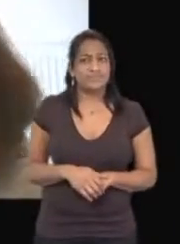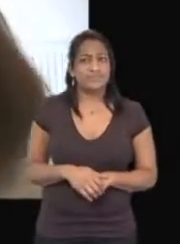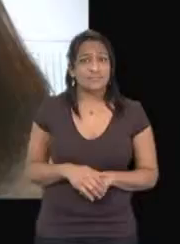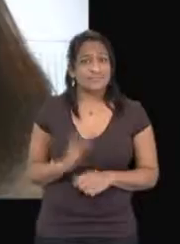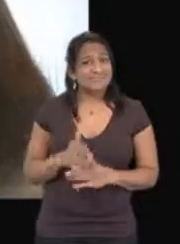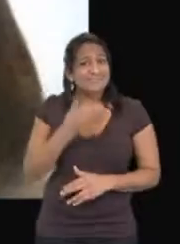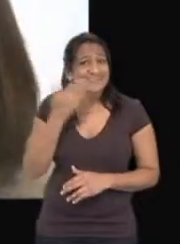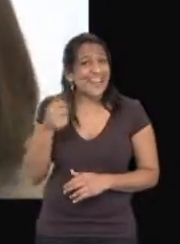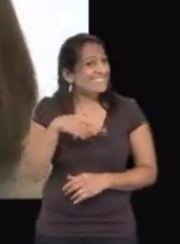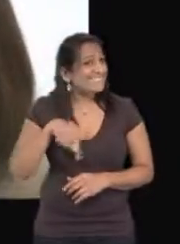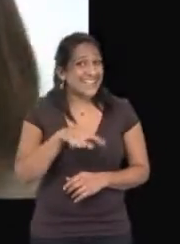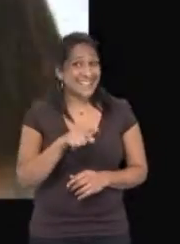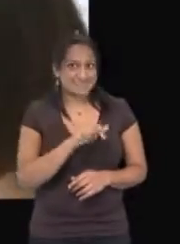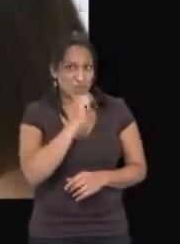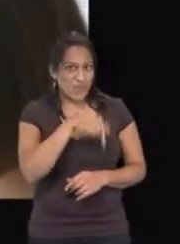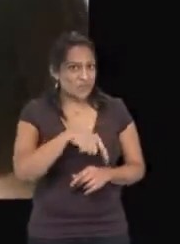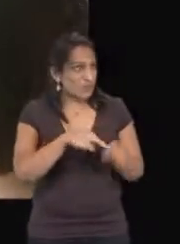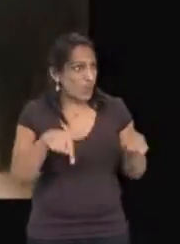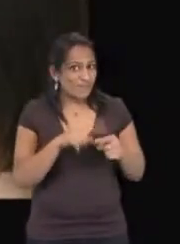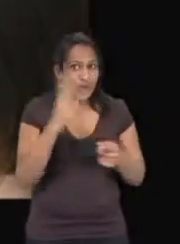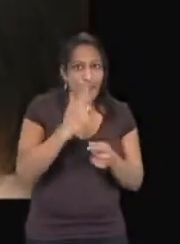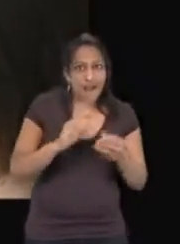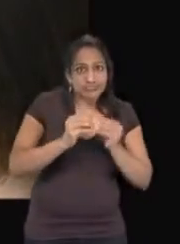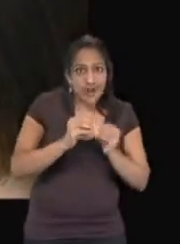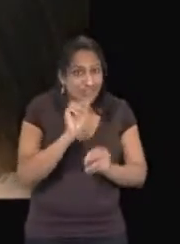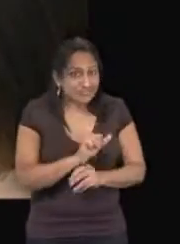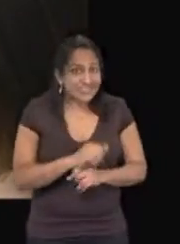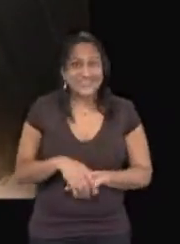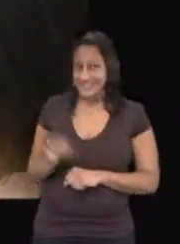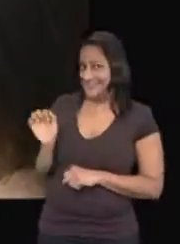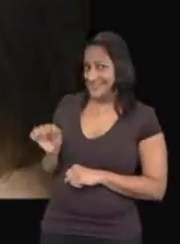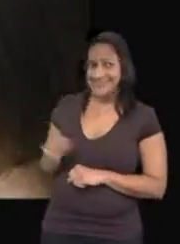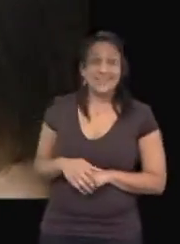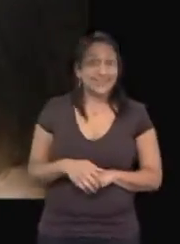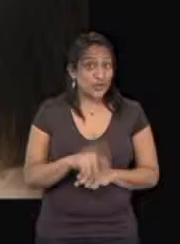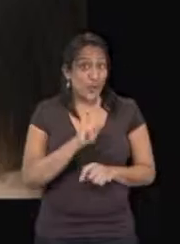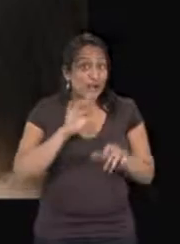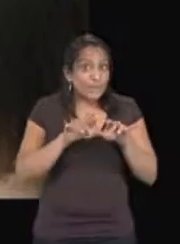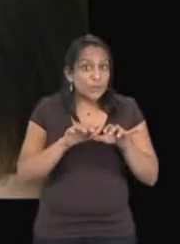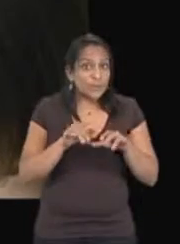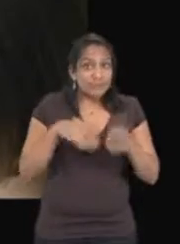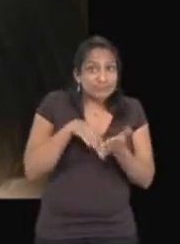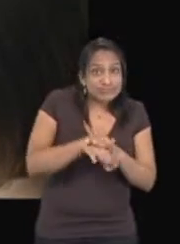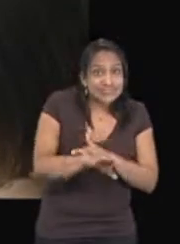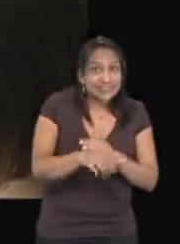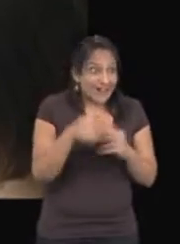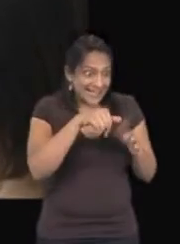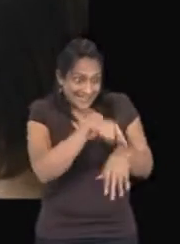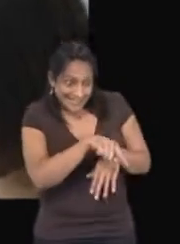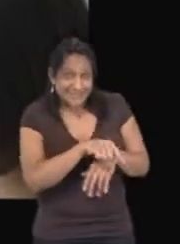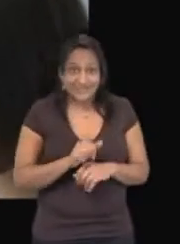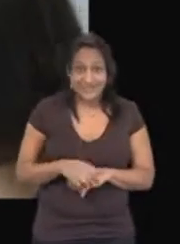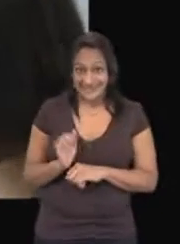it? Jennie, is this room going to be your art and craft room? Yeah. And we're going to get a computer and printer set up in here for you.